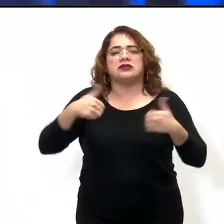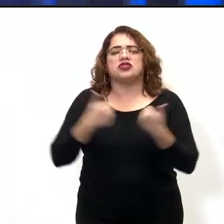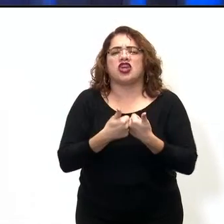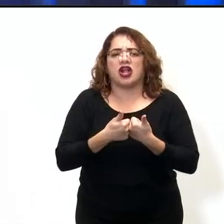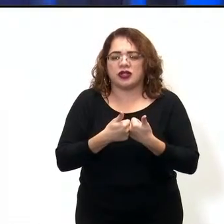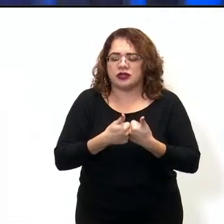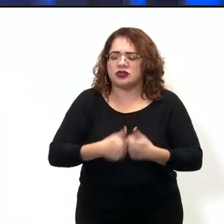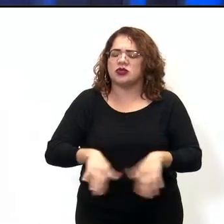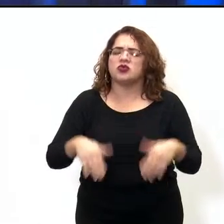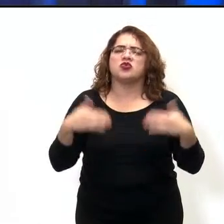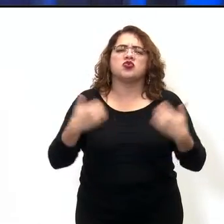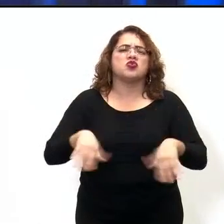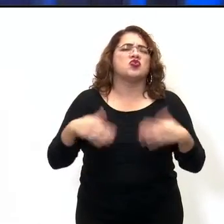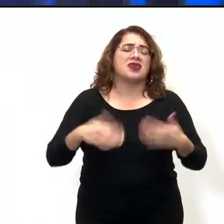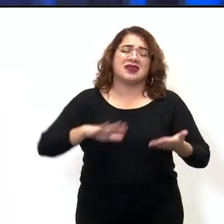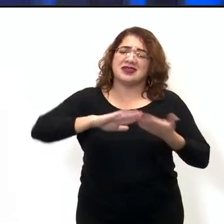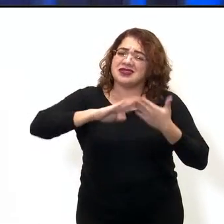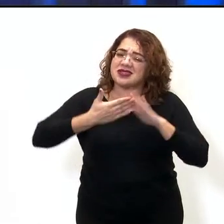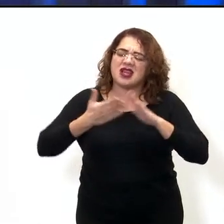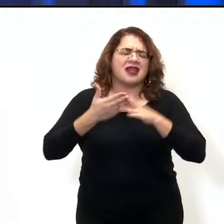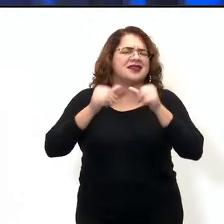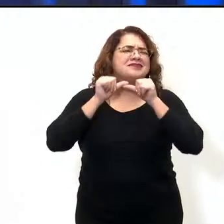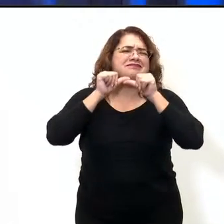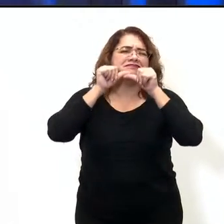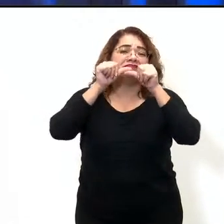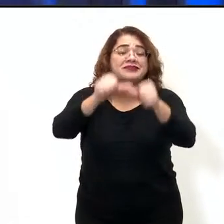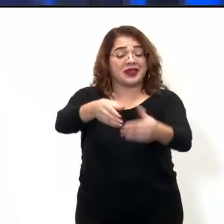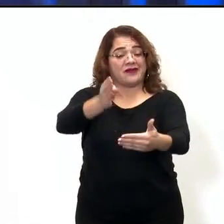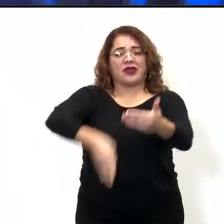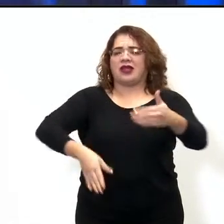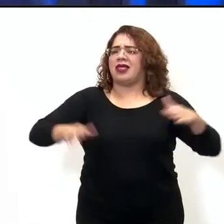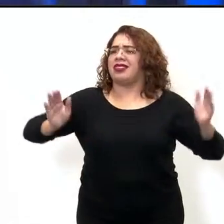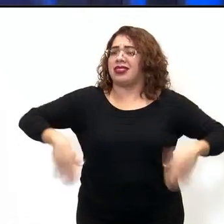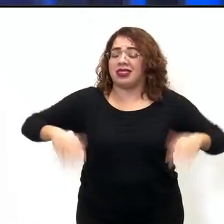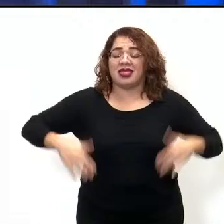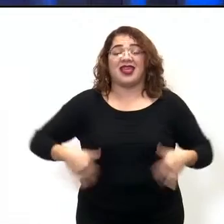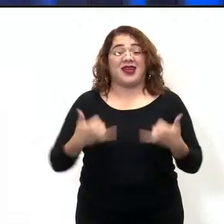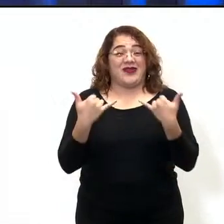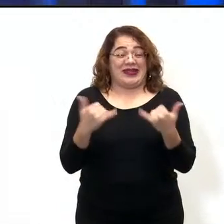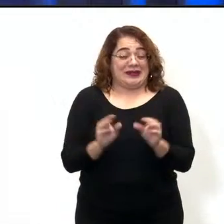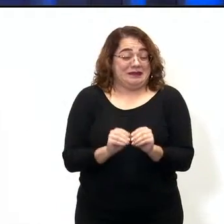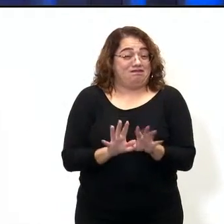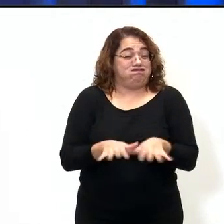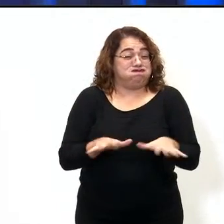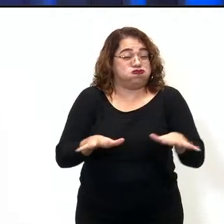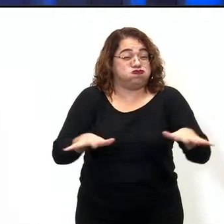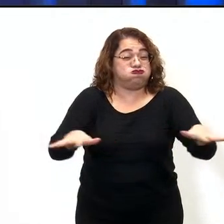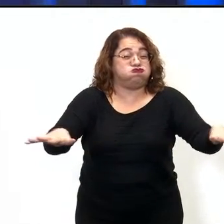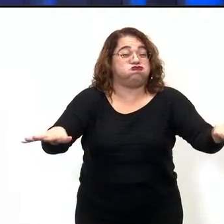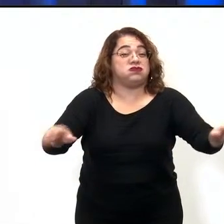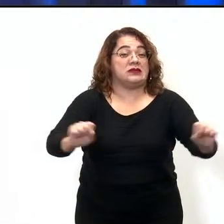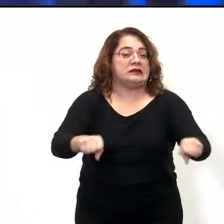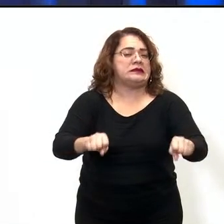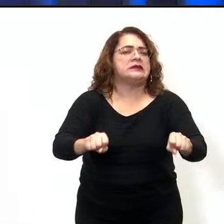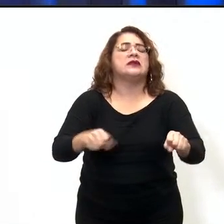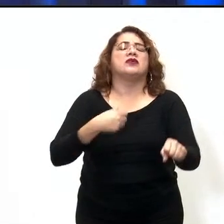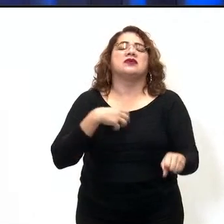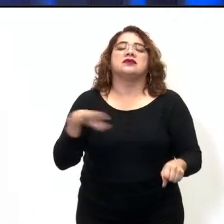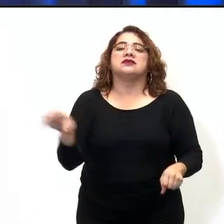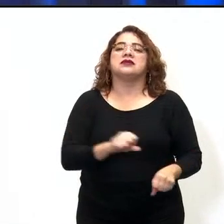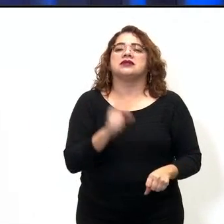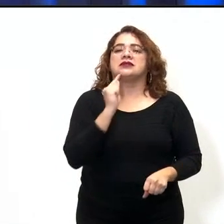and as a city. That's how serious we find ourselves in. That's the level of seriousness that we have to take the